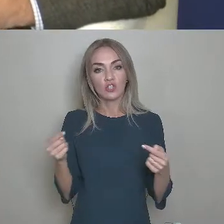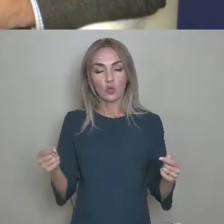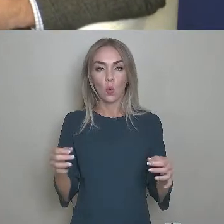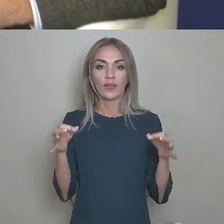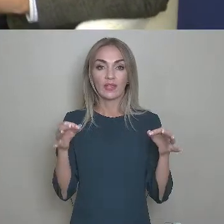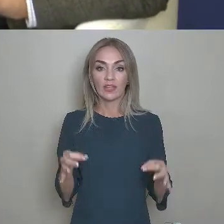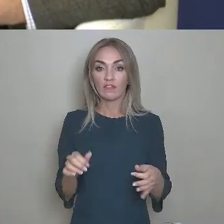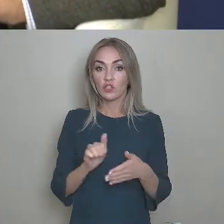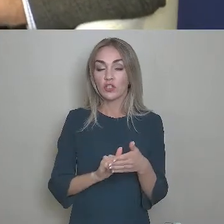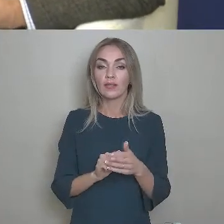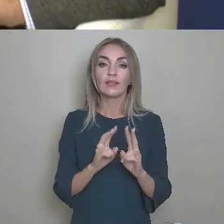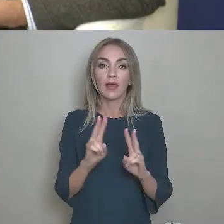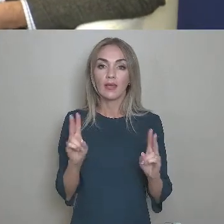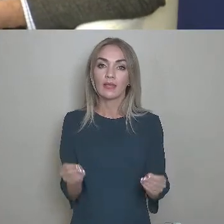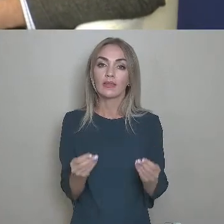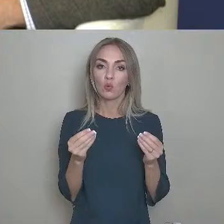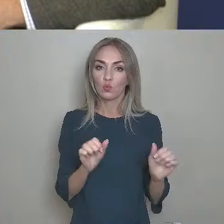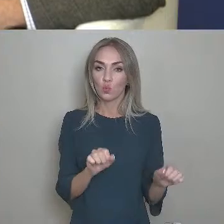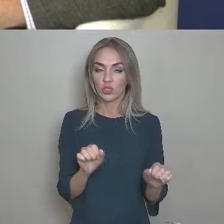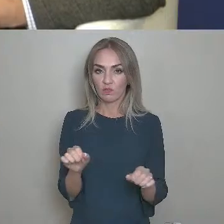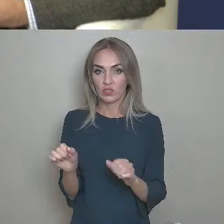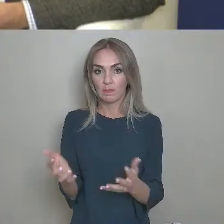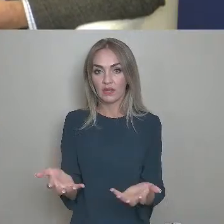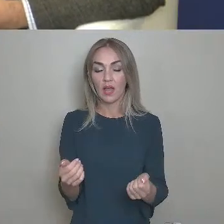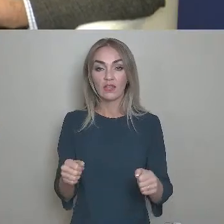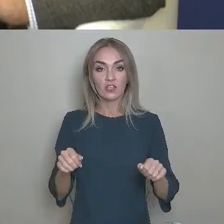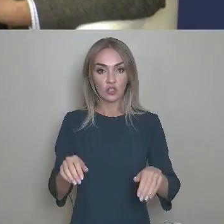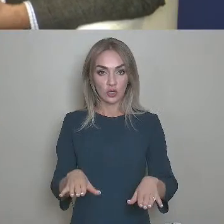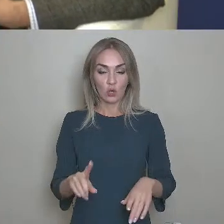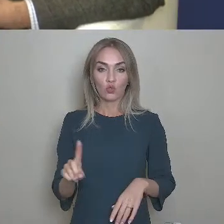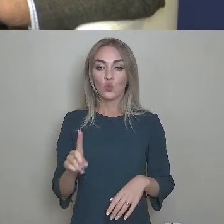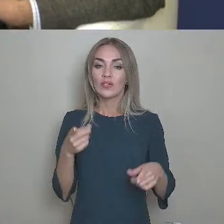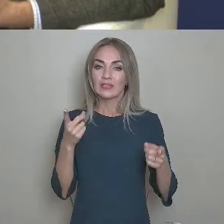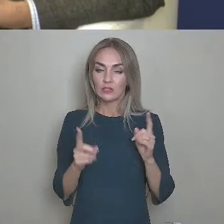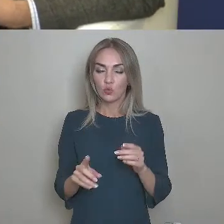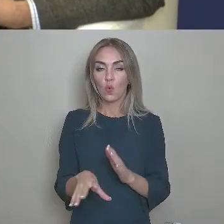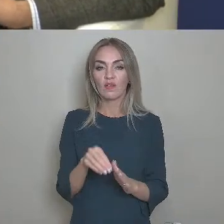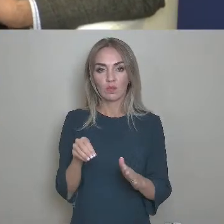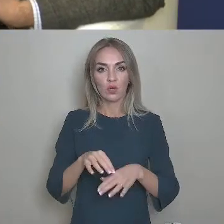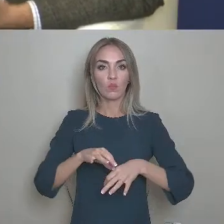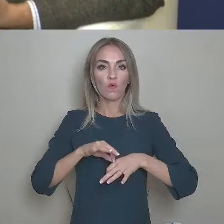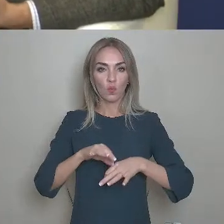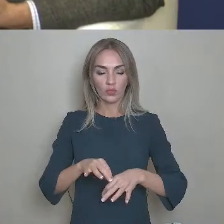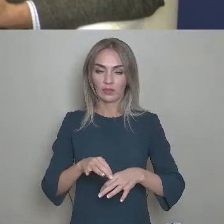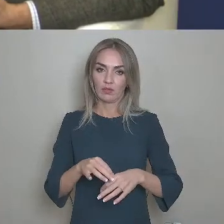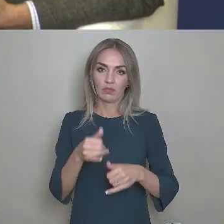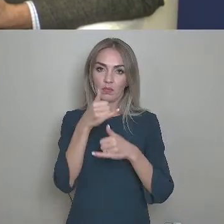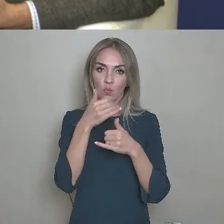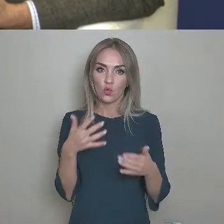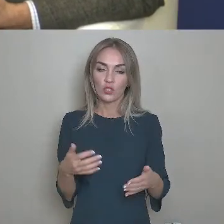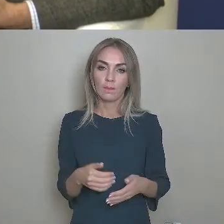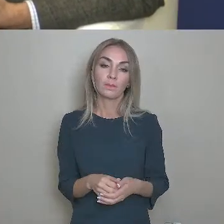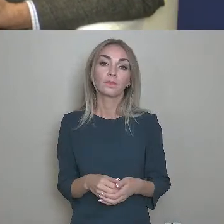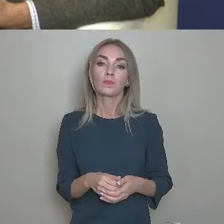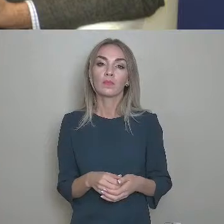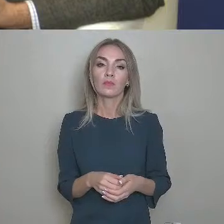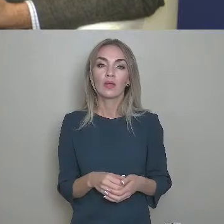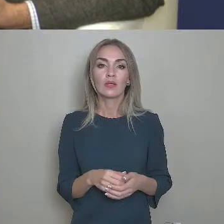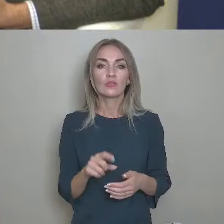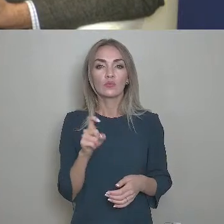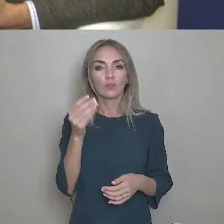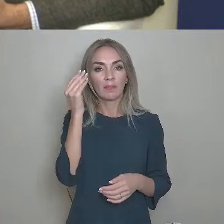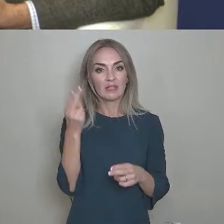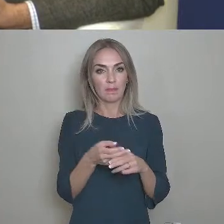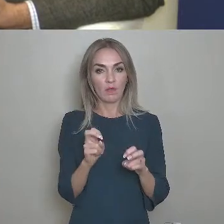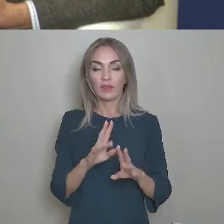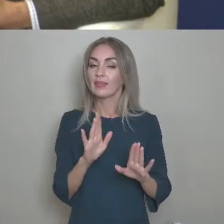have to be kept there, but some other objective factors are to be added, which give an opportunity to take the decision that the elections should